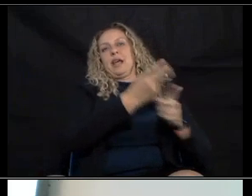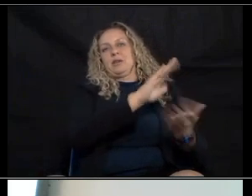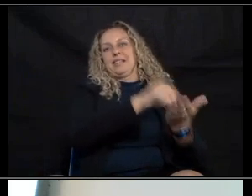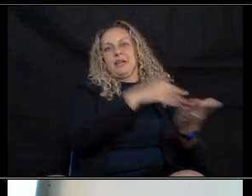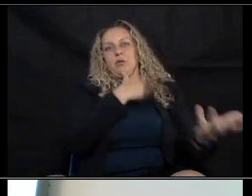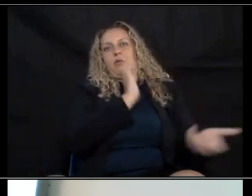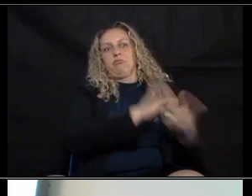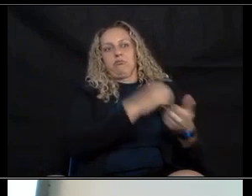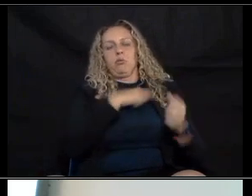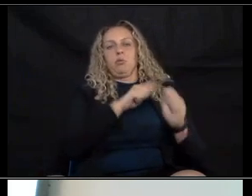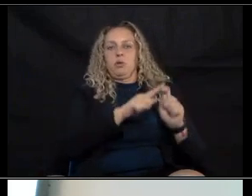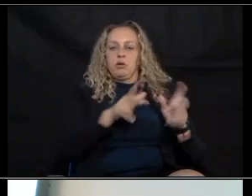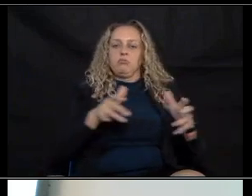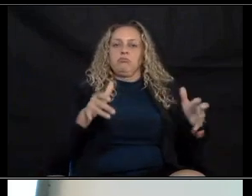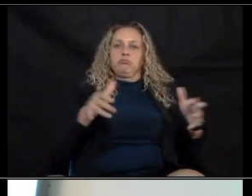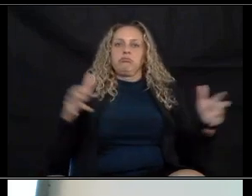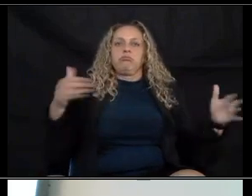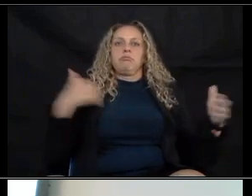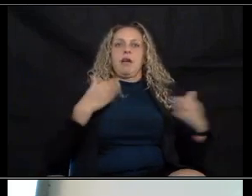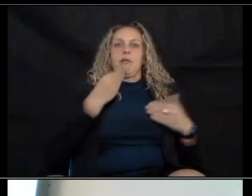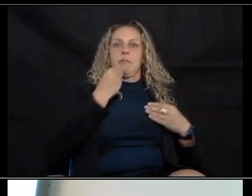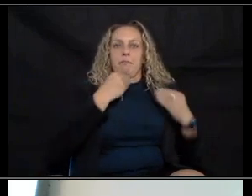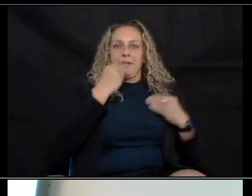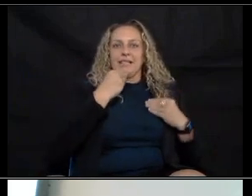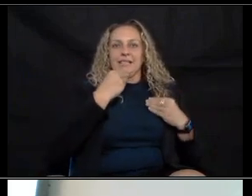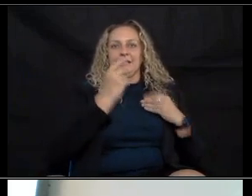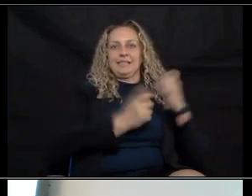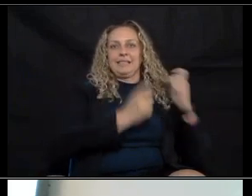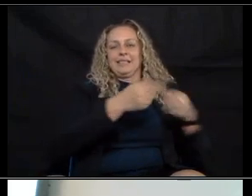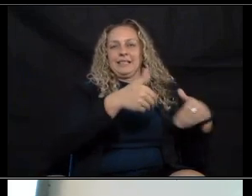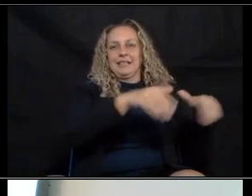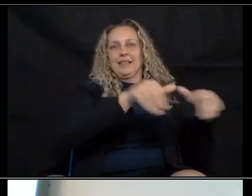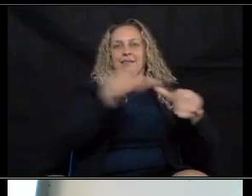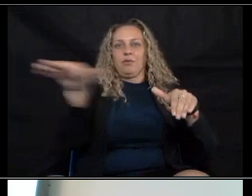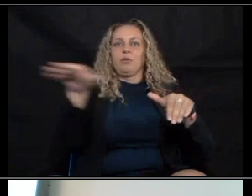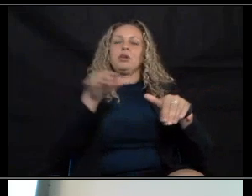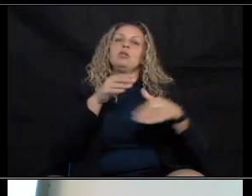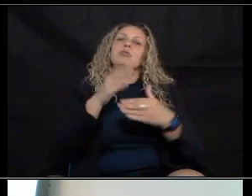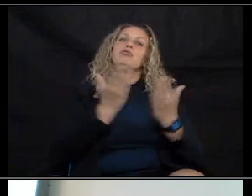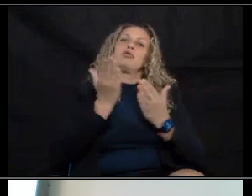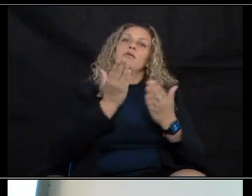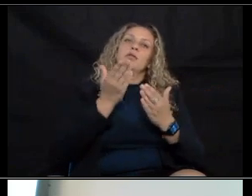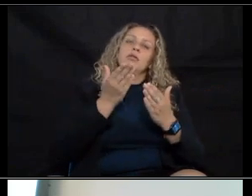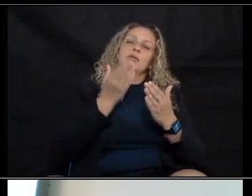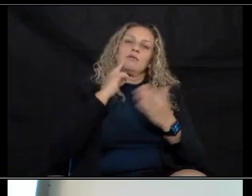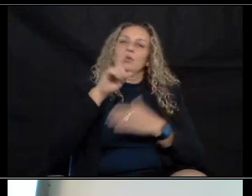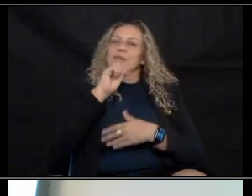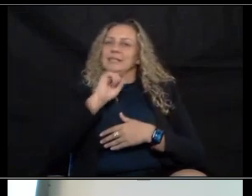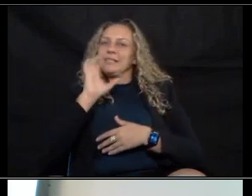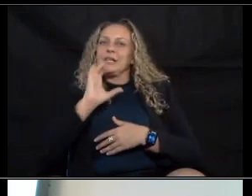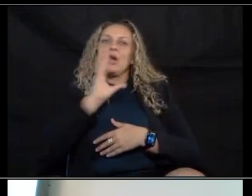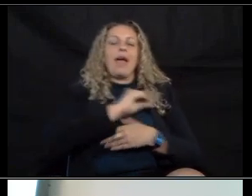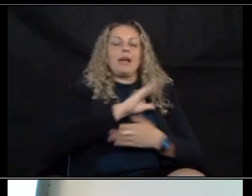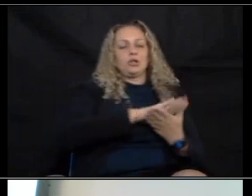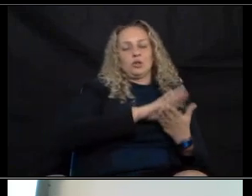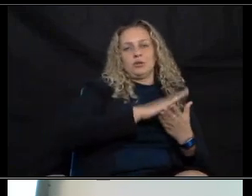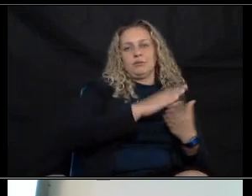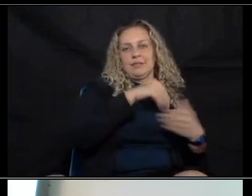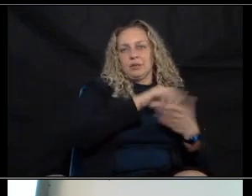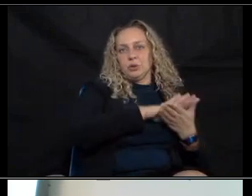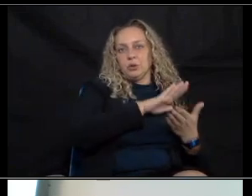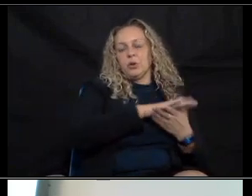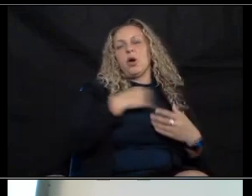continue expanding our meal delivery service to seniors and children through schools. And